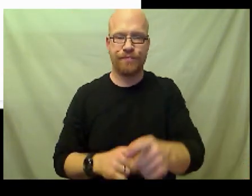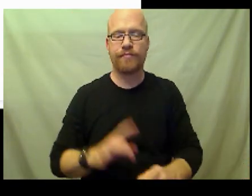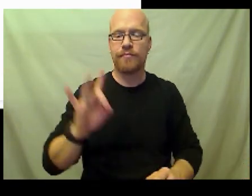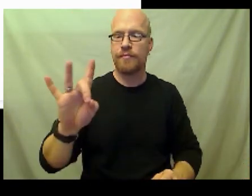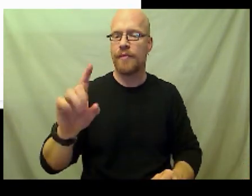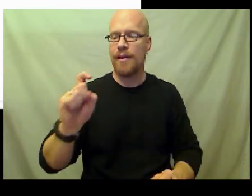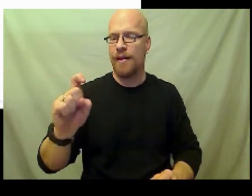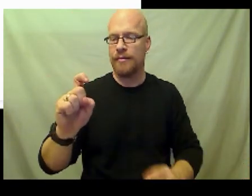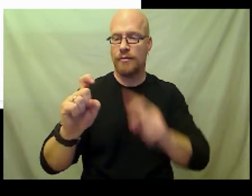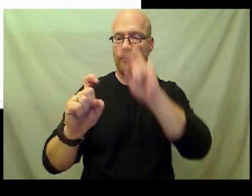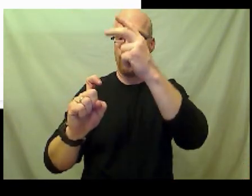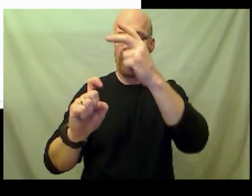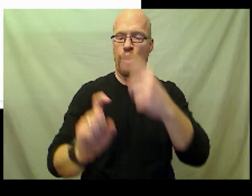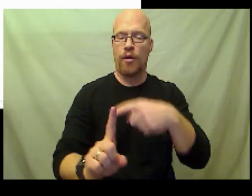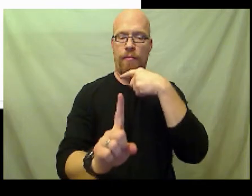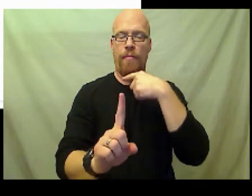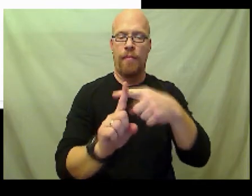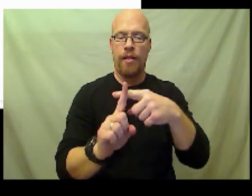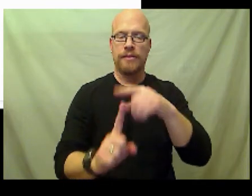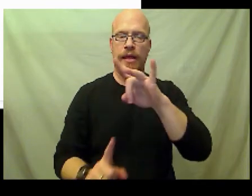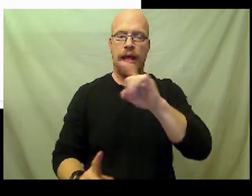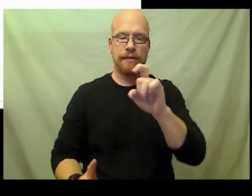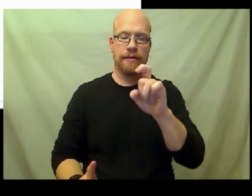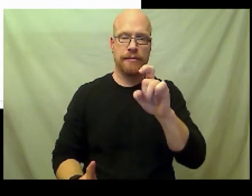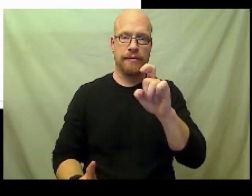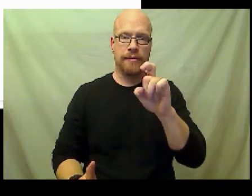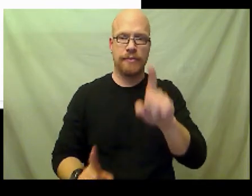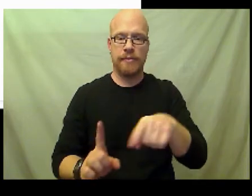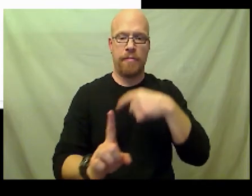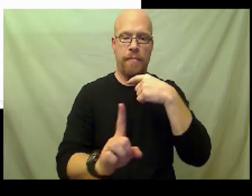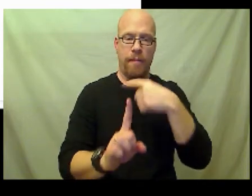Okay, so 7x,